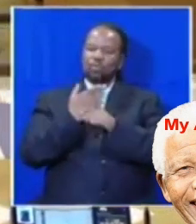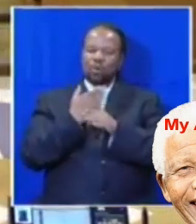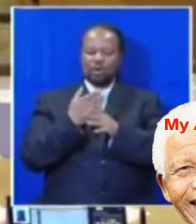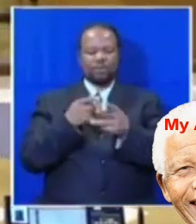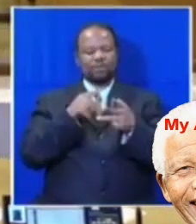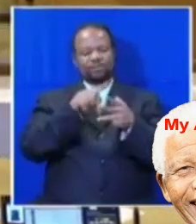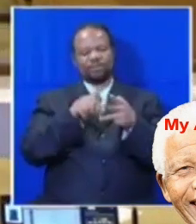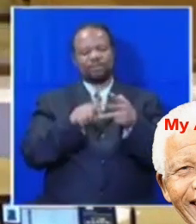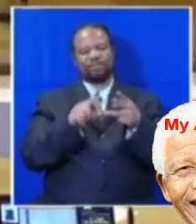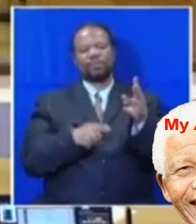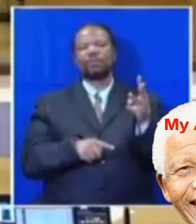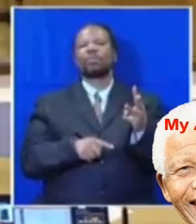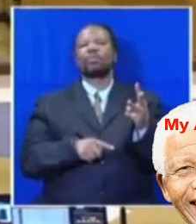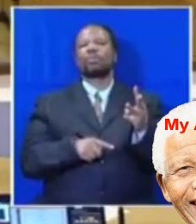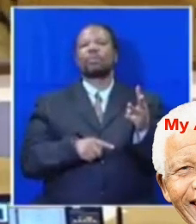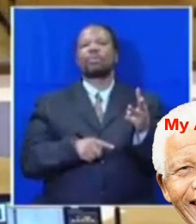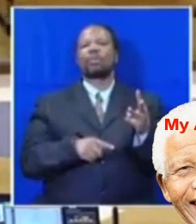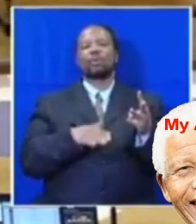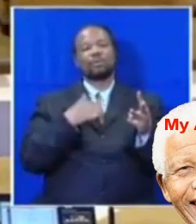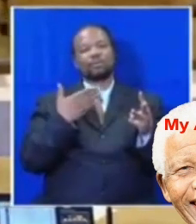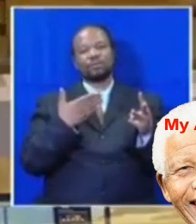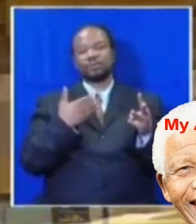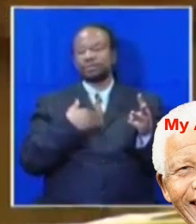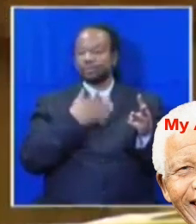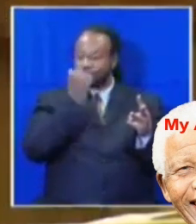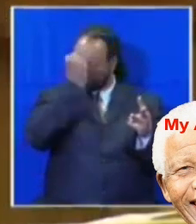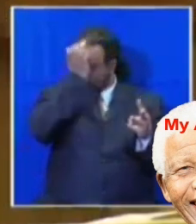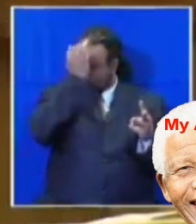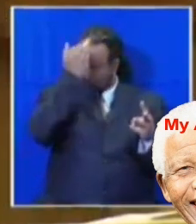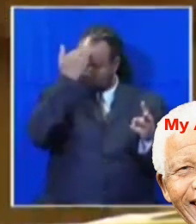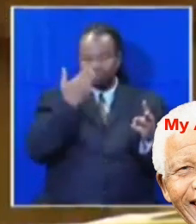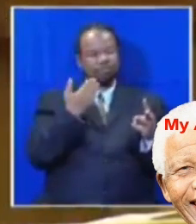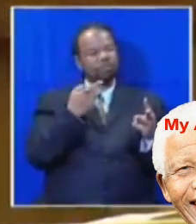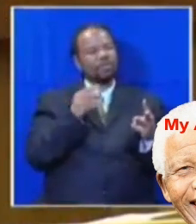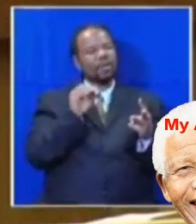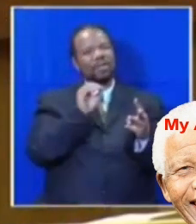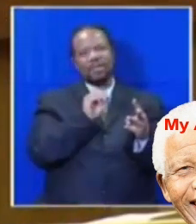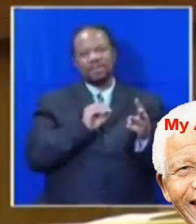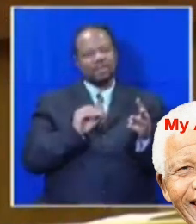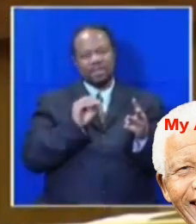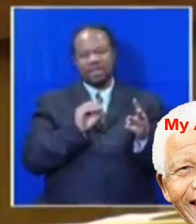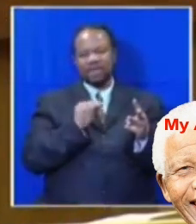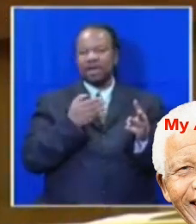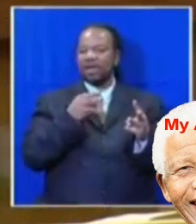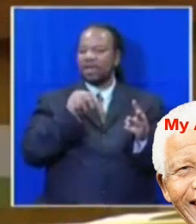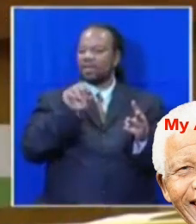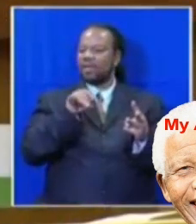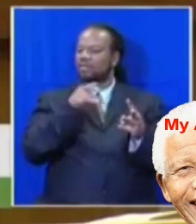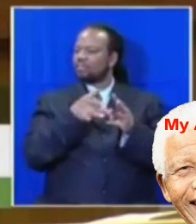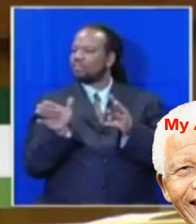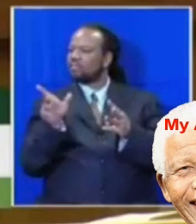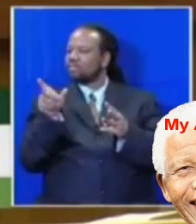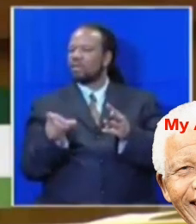Despite the President Zuma not having been dishonored by this House,